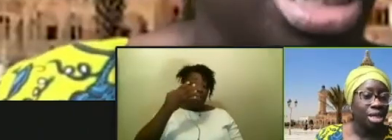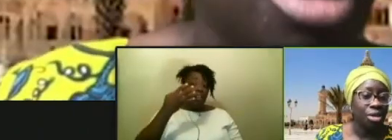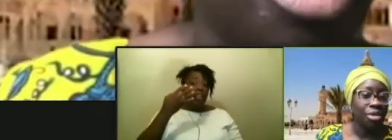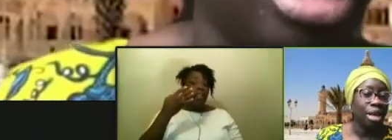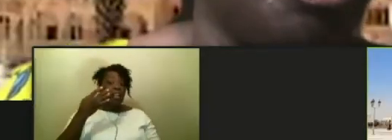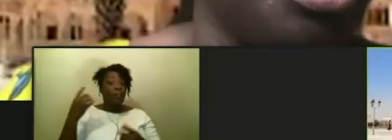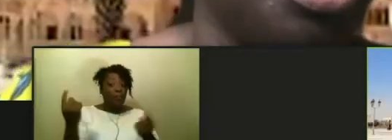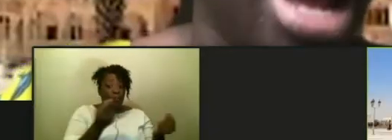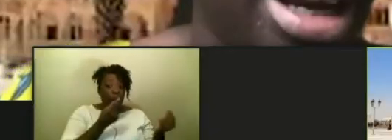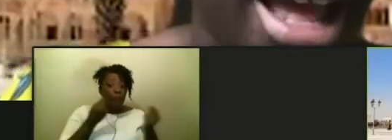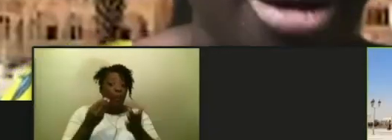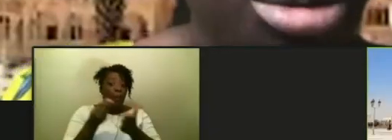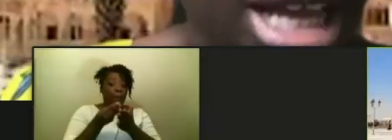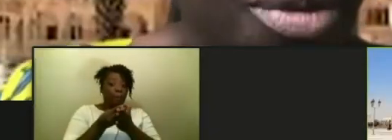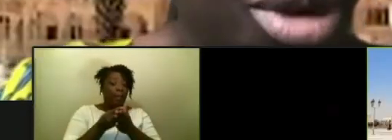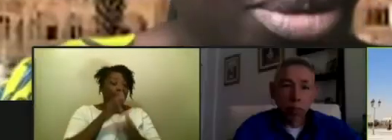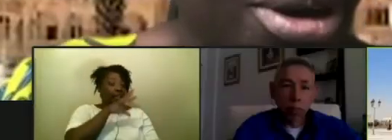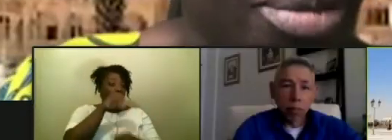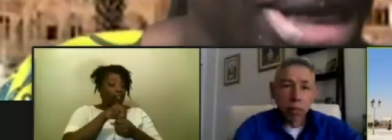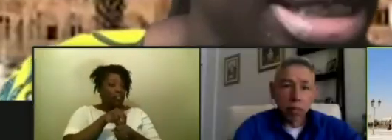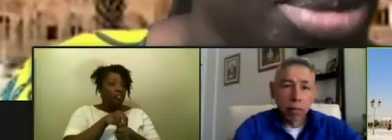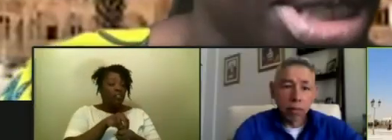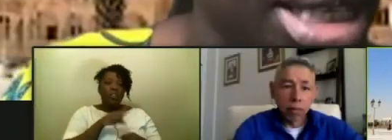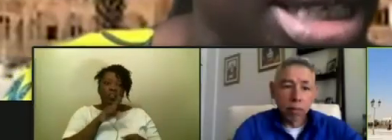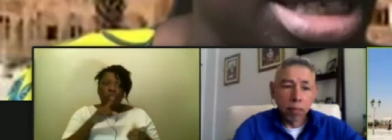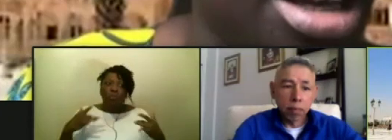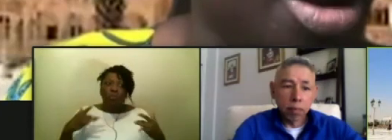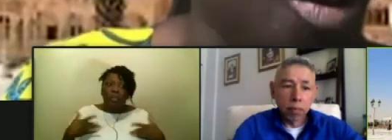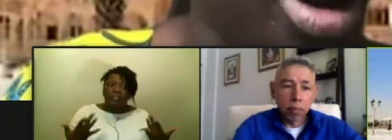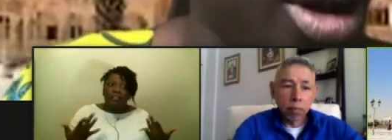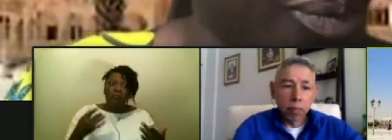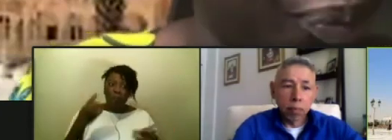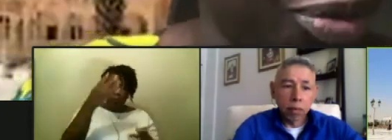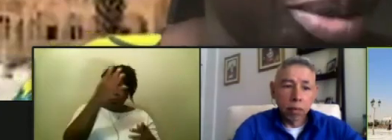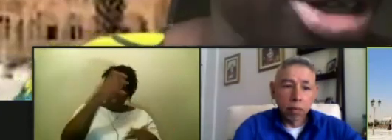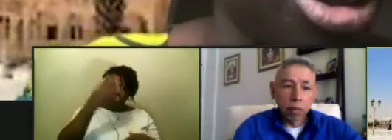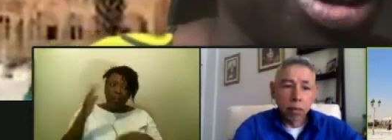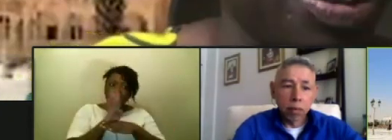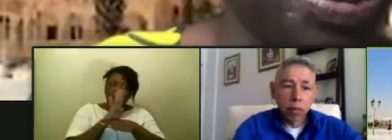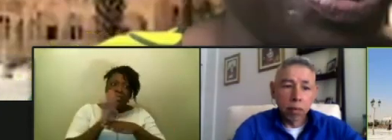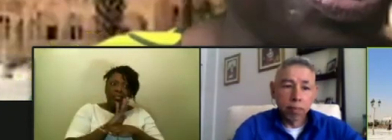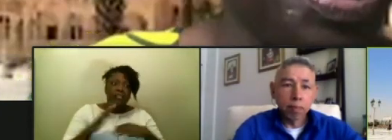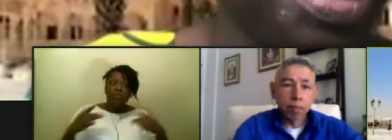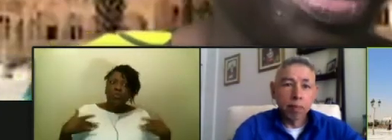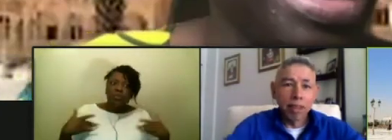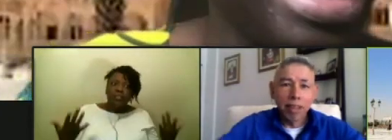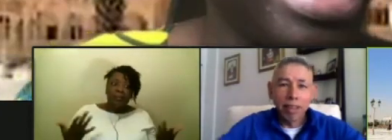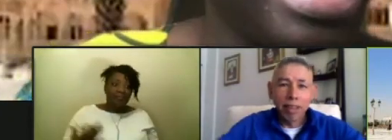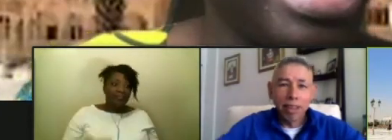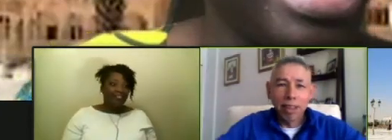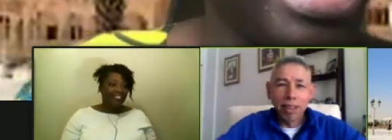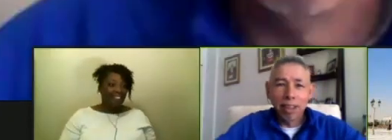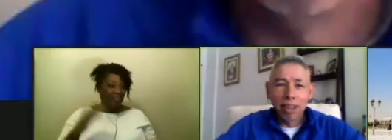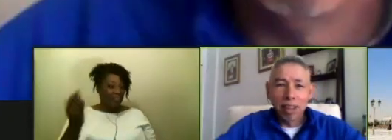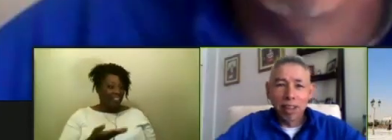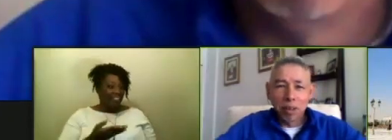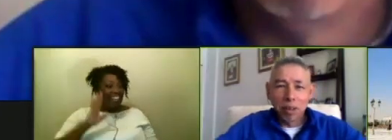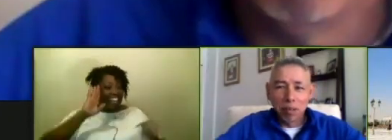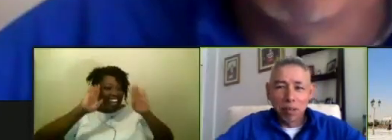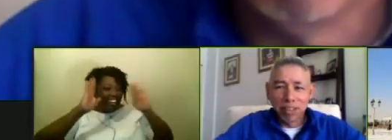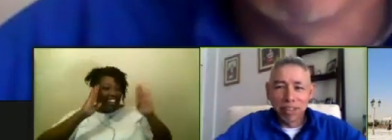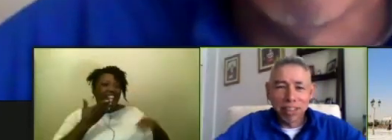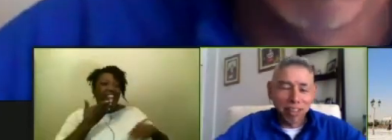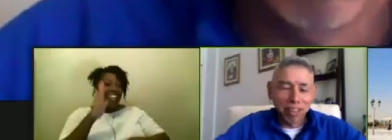support is available right now today for immigrant businesses. Welcome, Roberto. Buenas tardes. Good